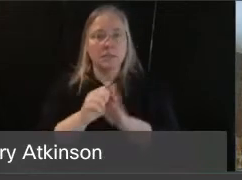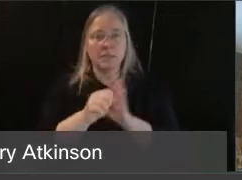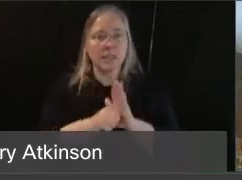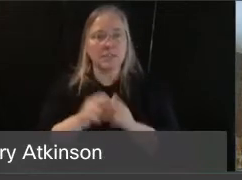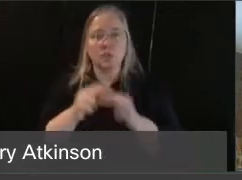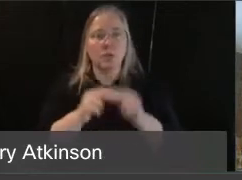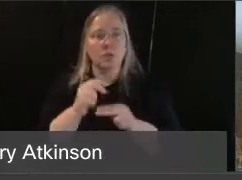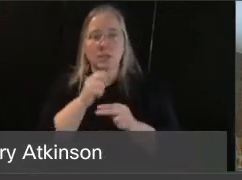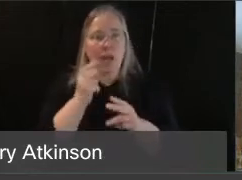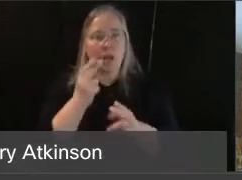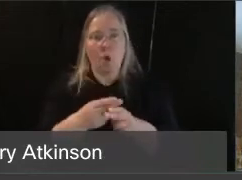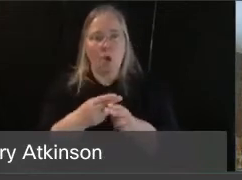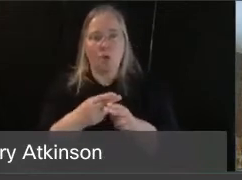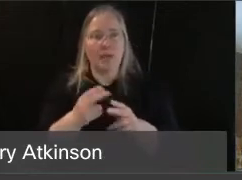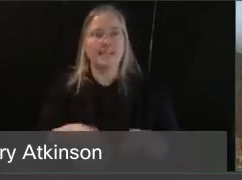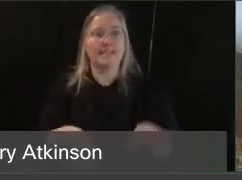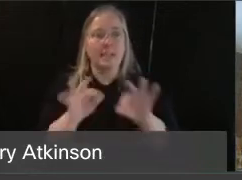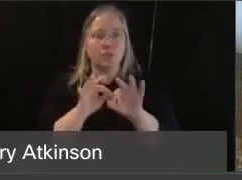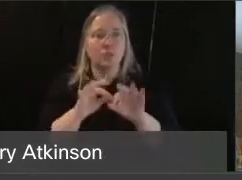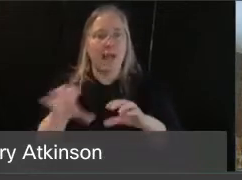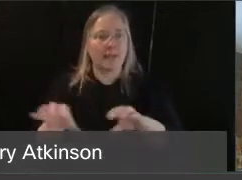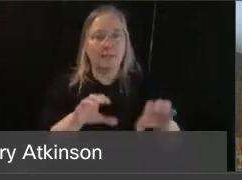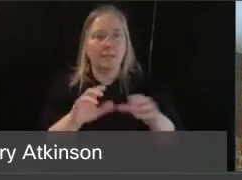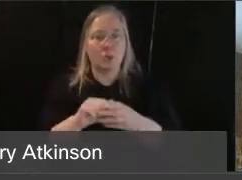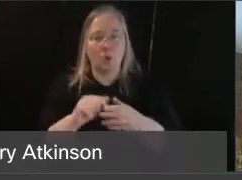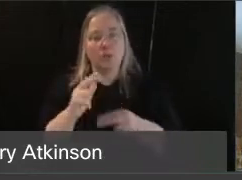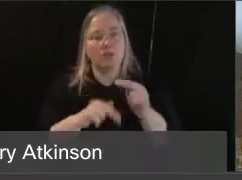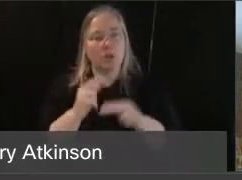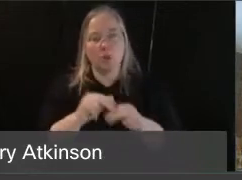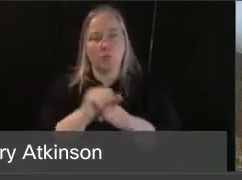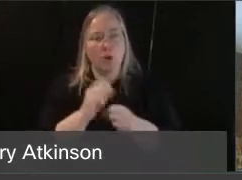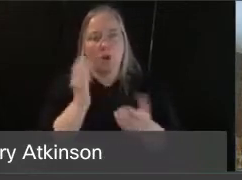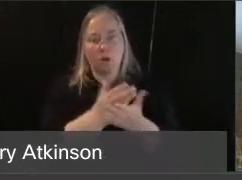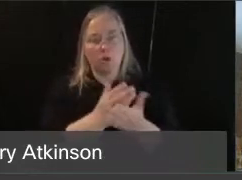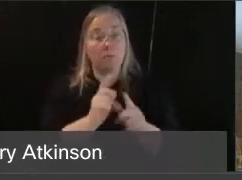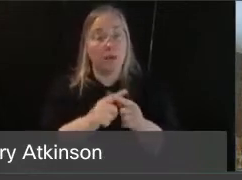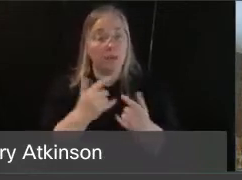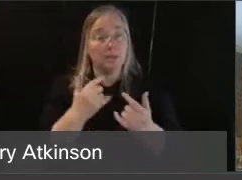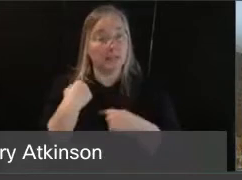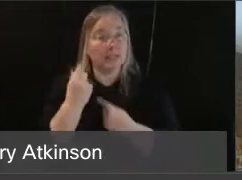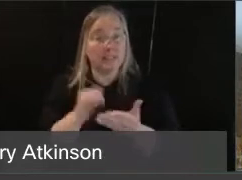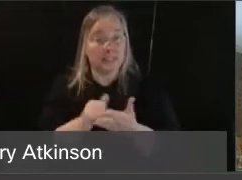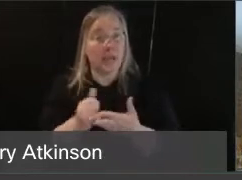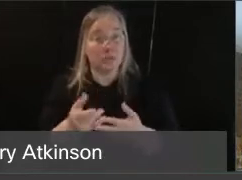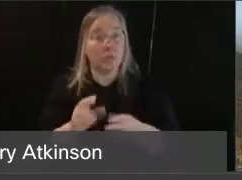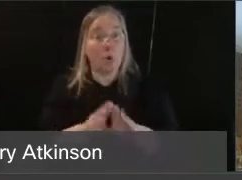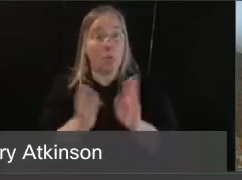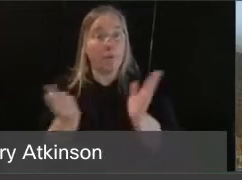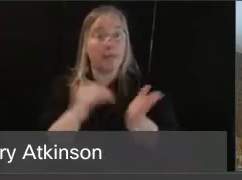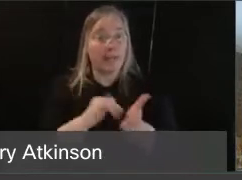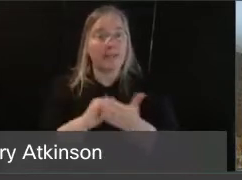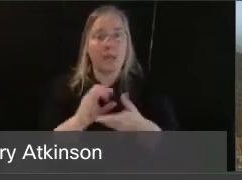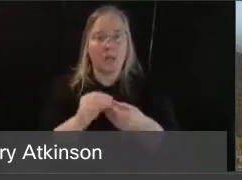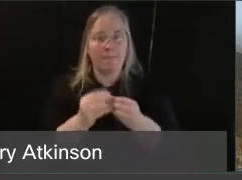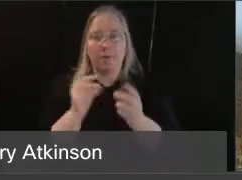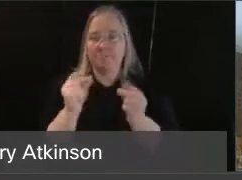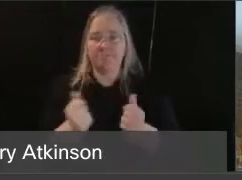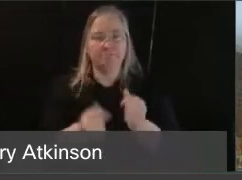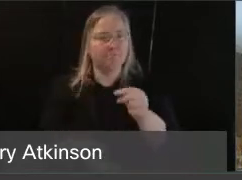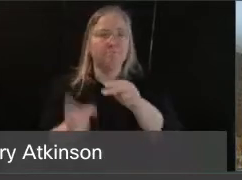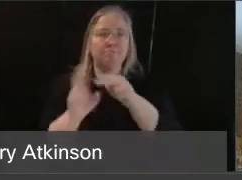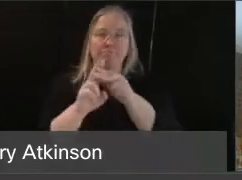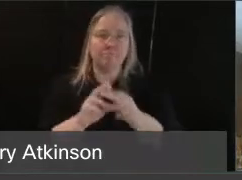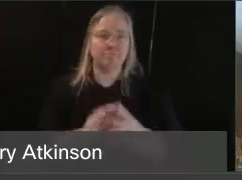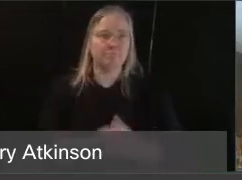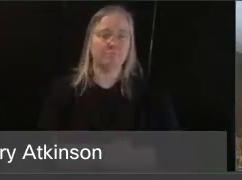and so basically construction work halted. But since that has reopened, we've seen that number kind of rapidly kind of rise